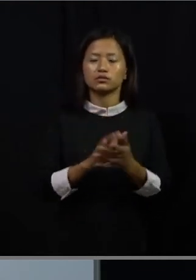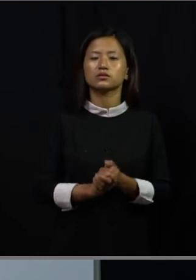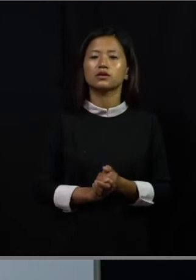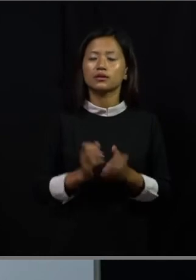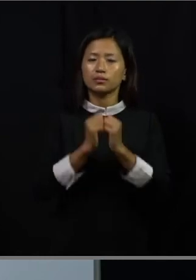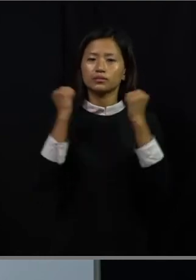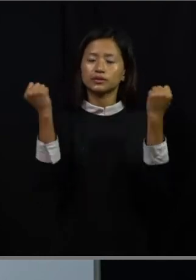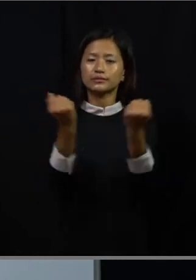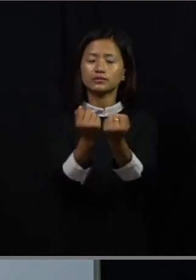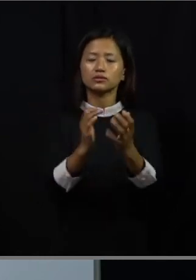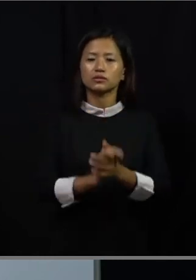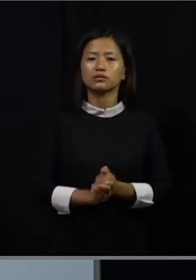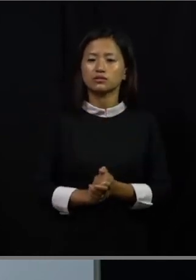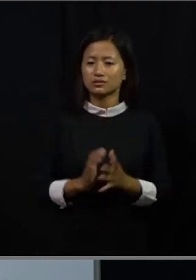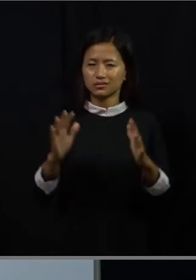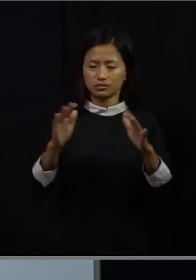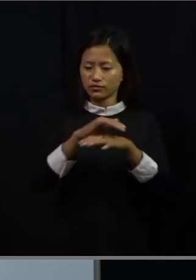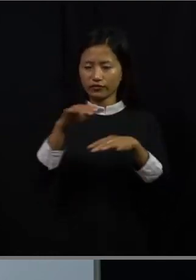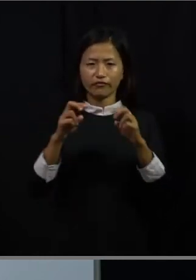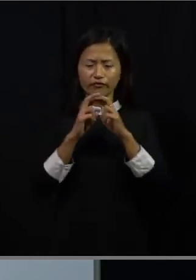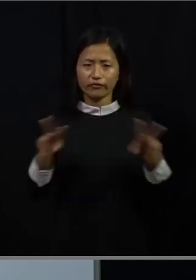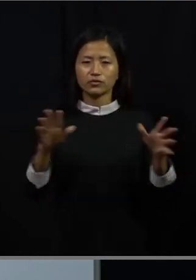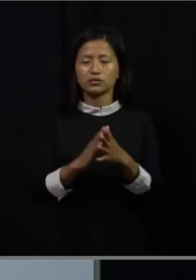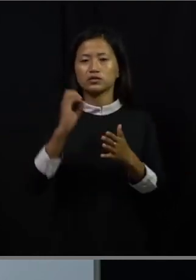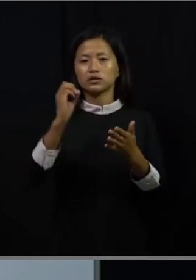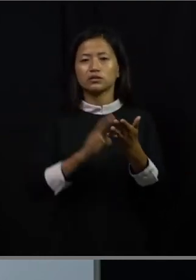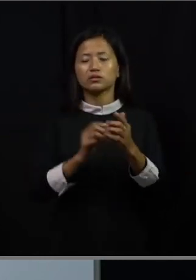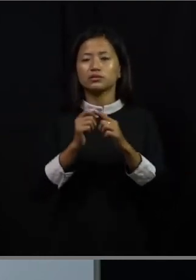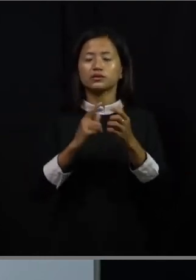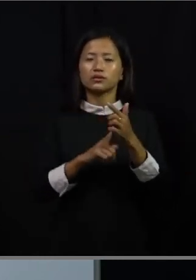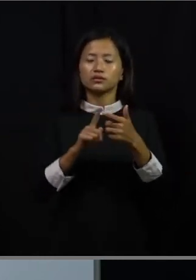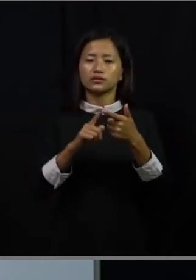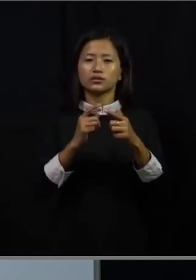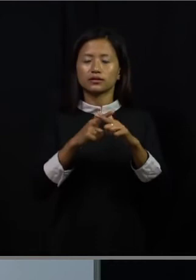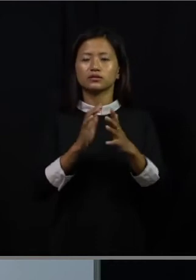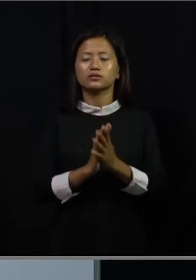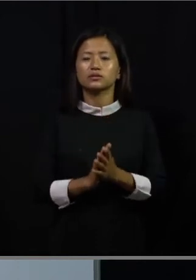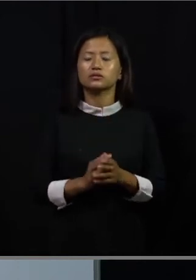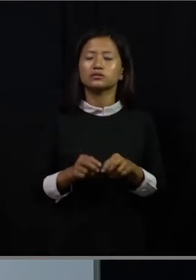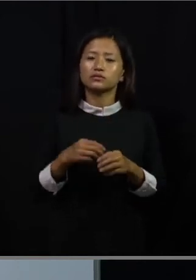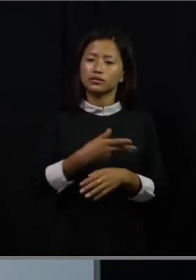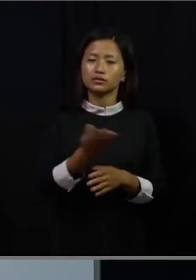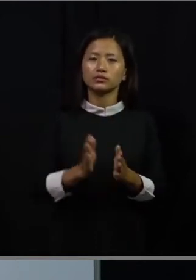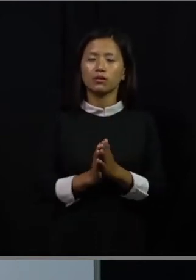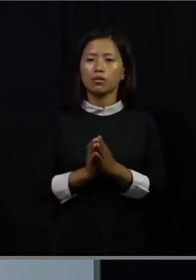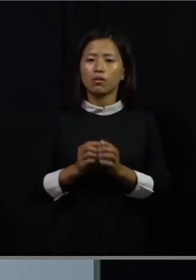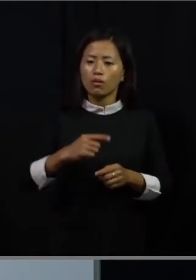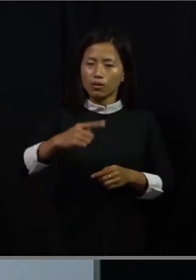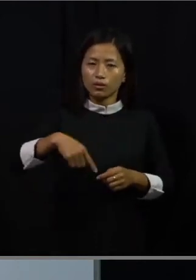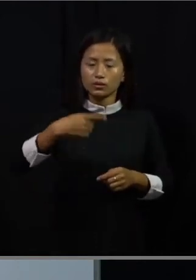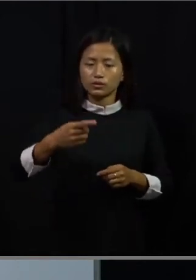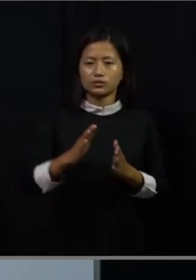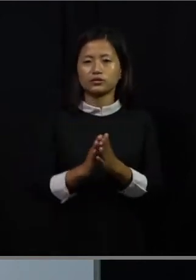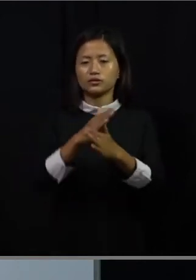a society, you know, it's a very complex thing. And when there is complexity in the society, there is always division of labor. And